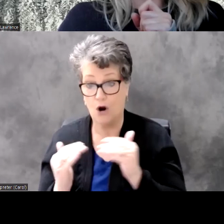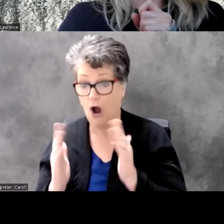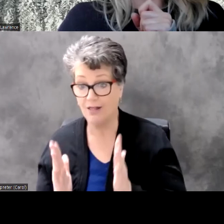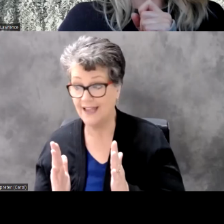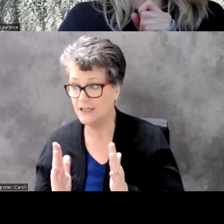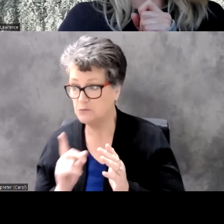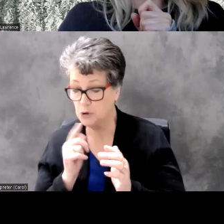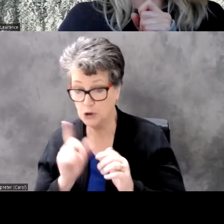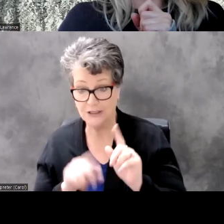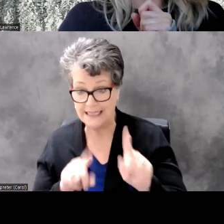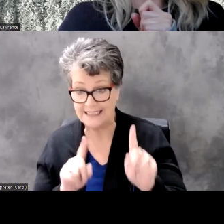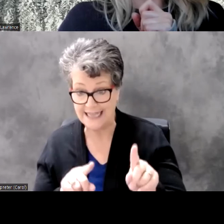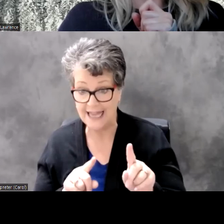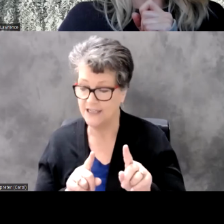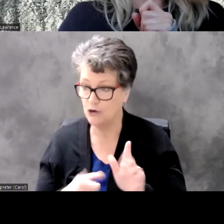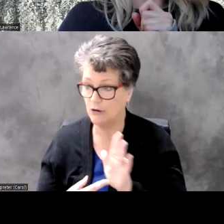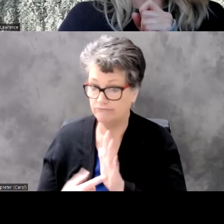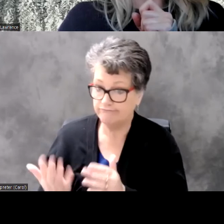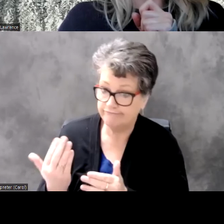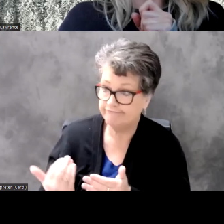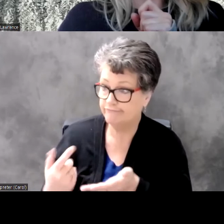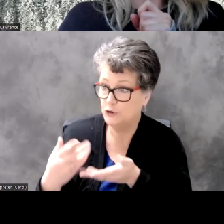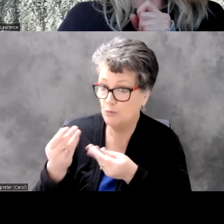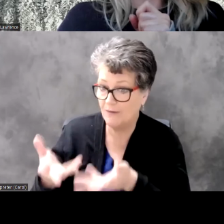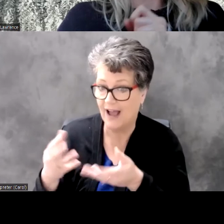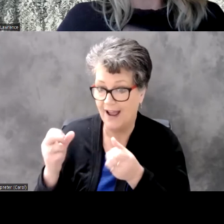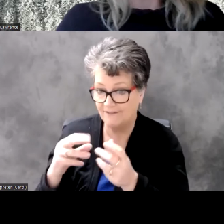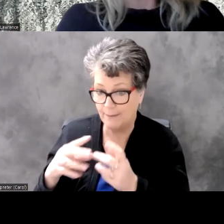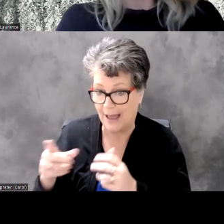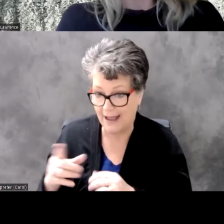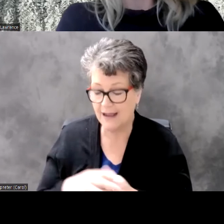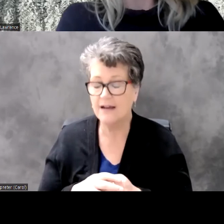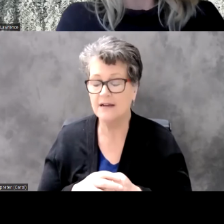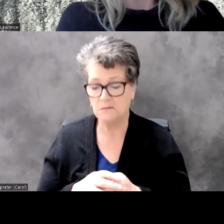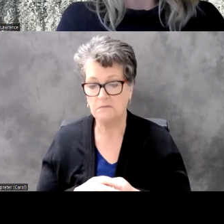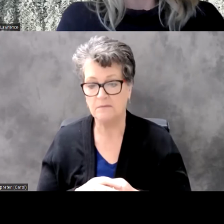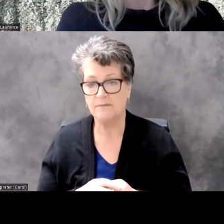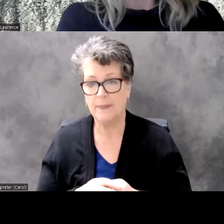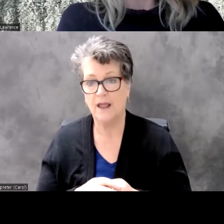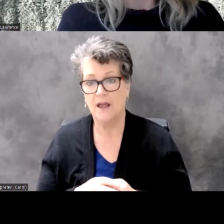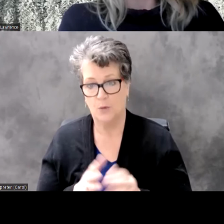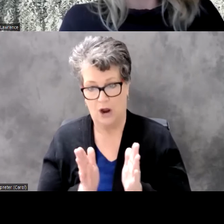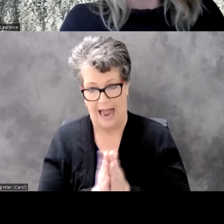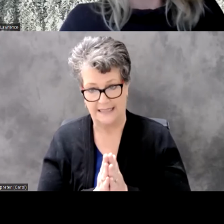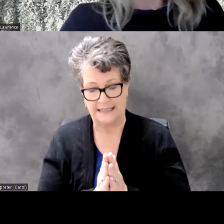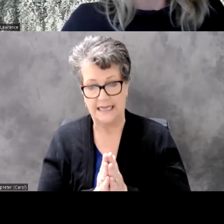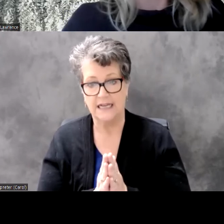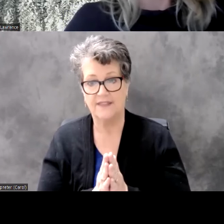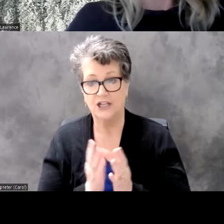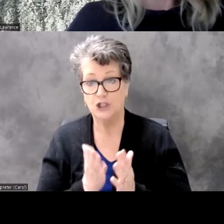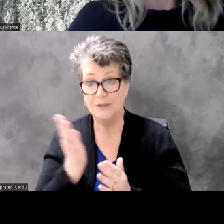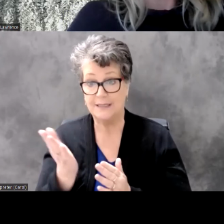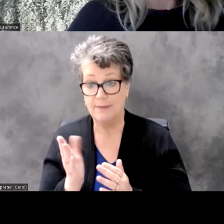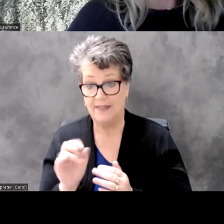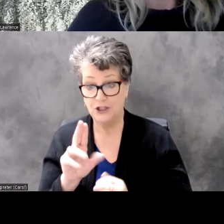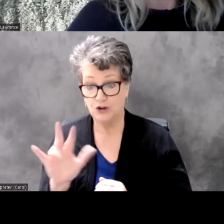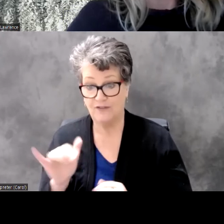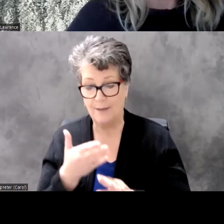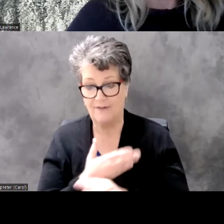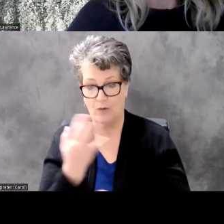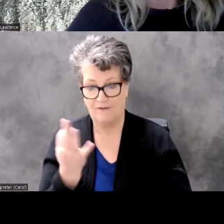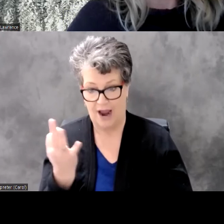to attend and you can extend the invitation for them to provide their input and thoughts. We are asking that you submit the survey by